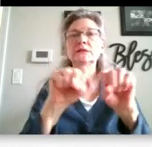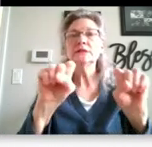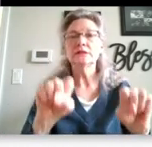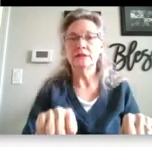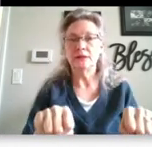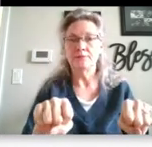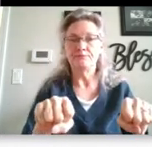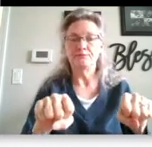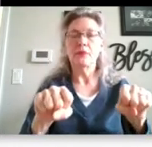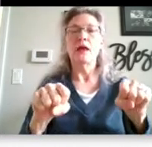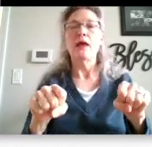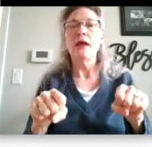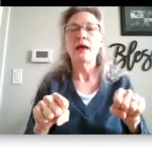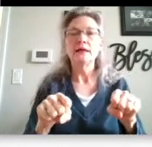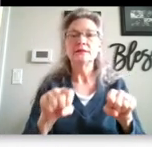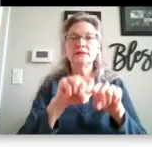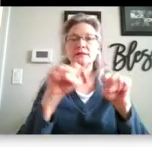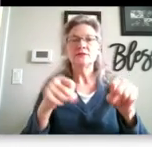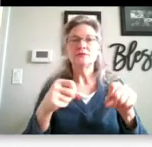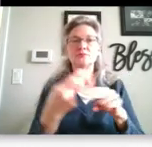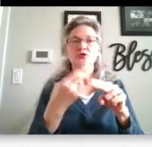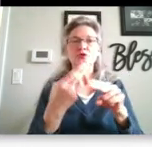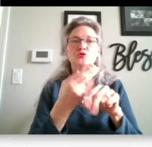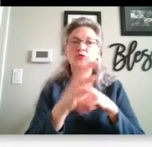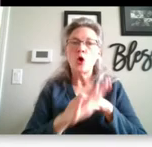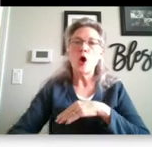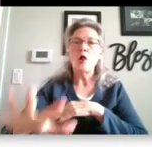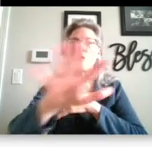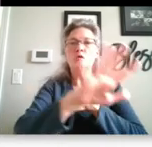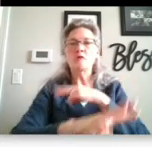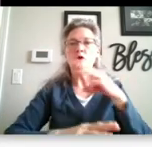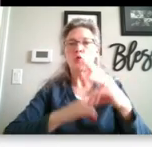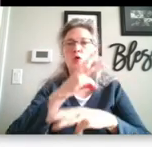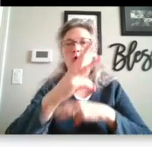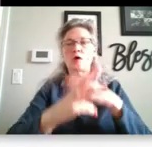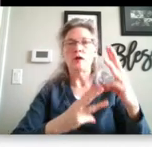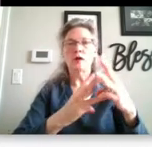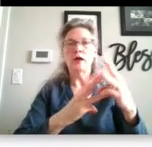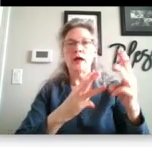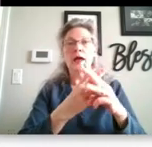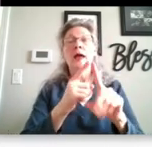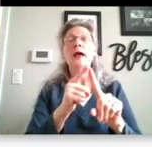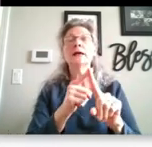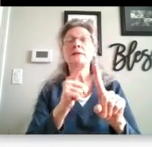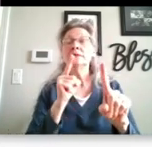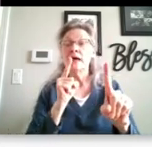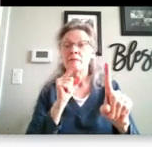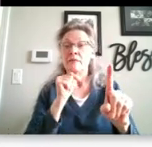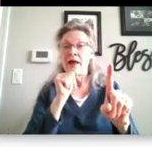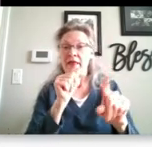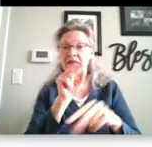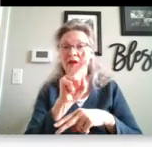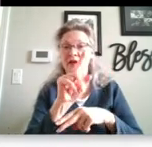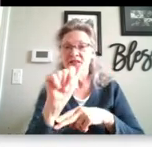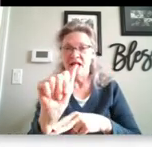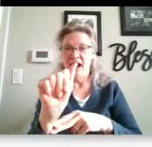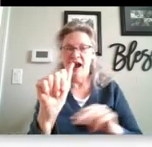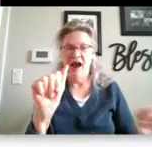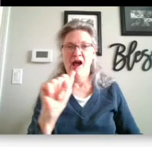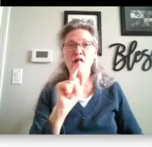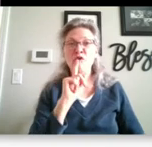is the system that is used almost everywhere else in the world other than the United States. And the metric system is